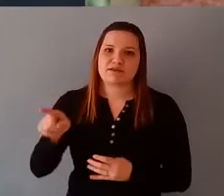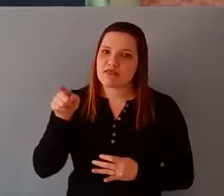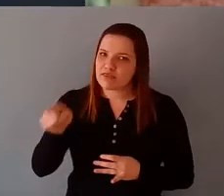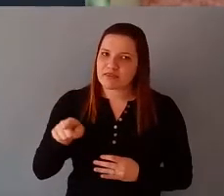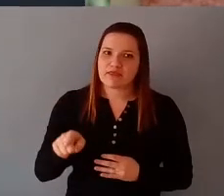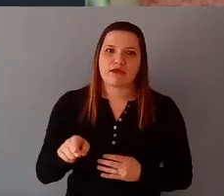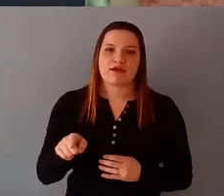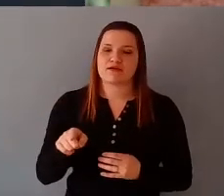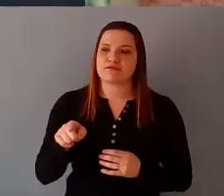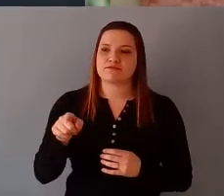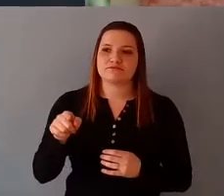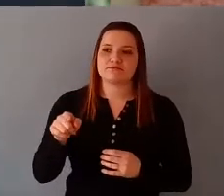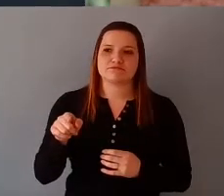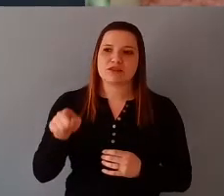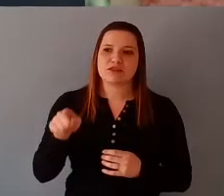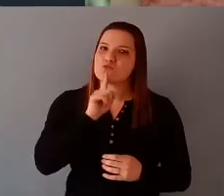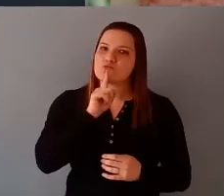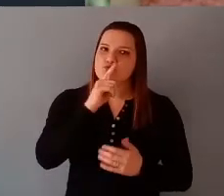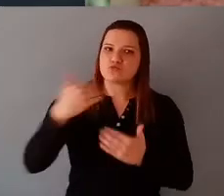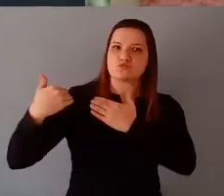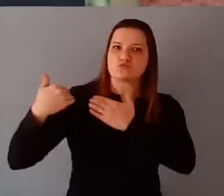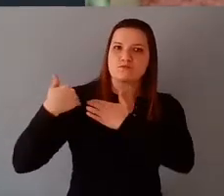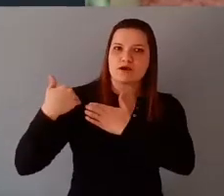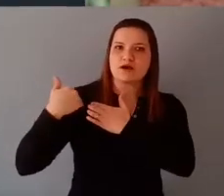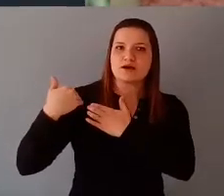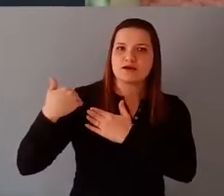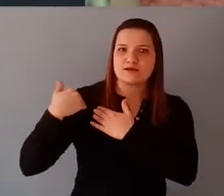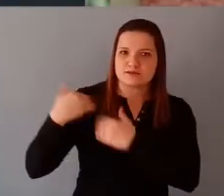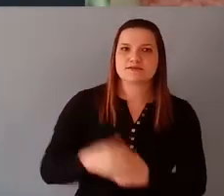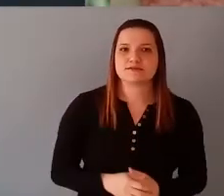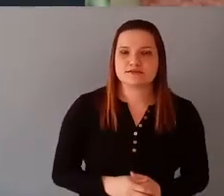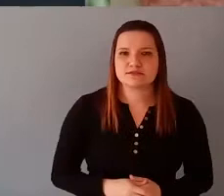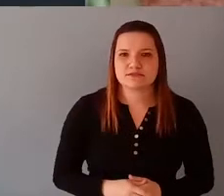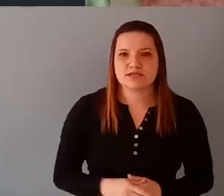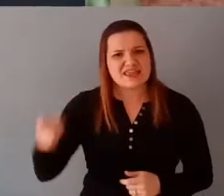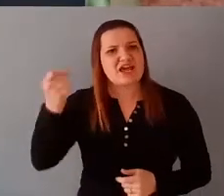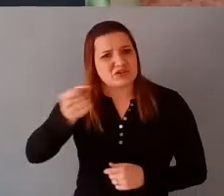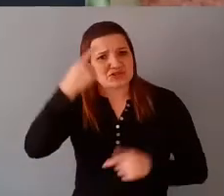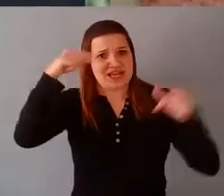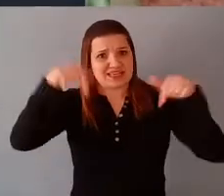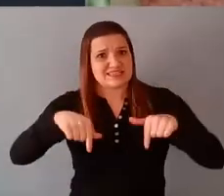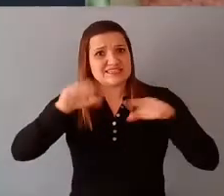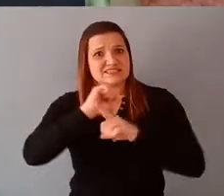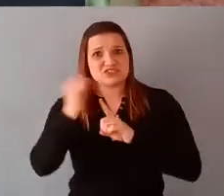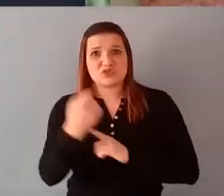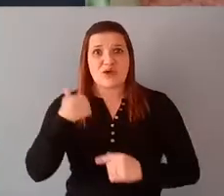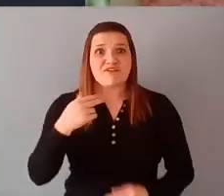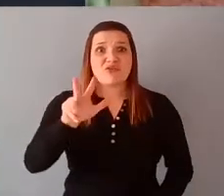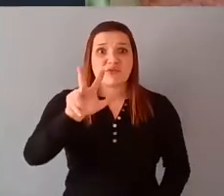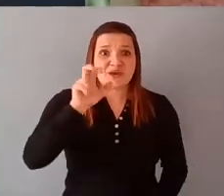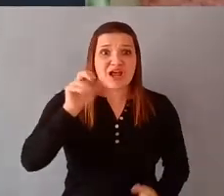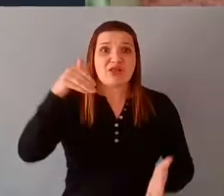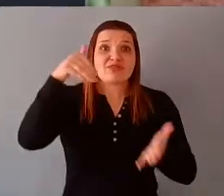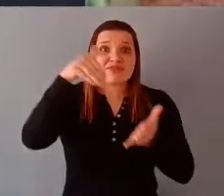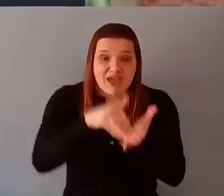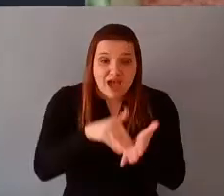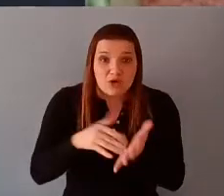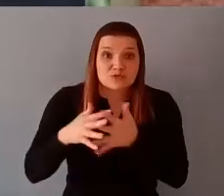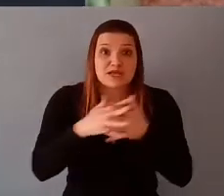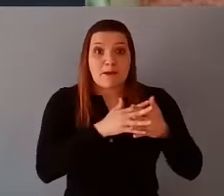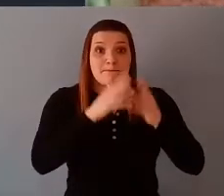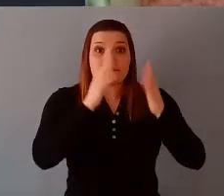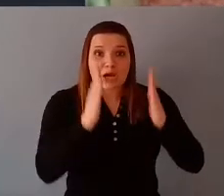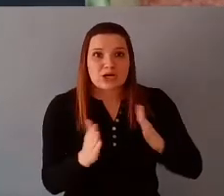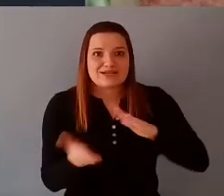that irresponsible, understanding, particularly under the circumstances. You've had, 300,000 Americans have died